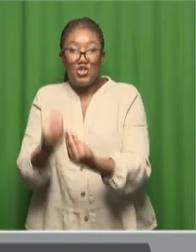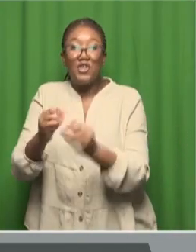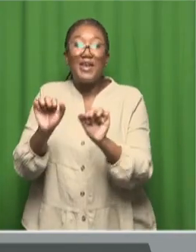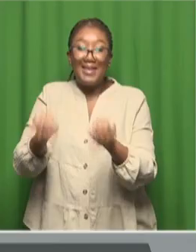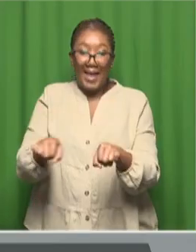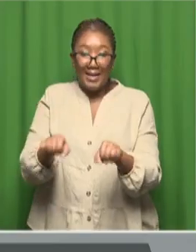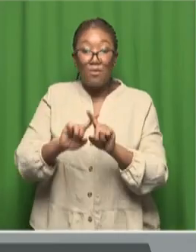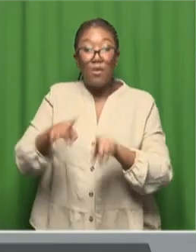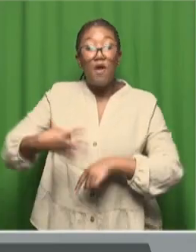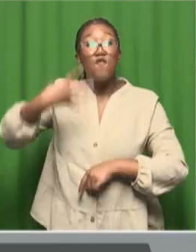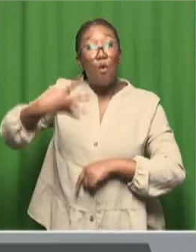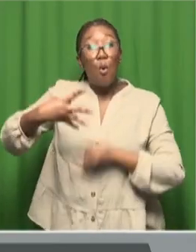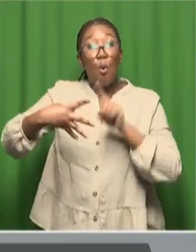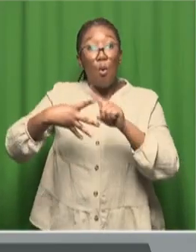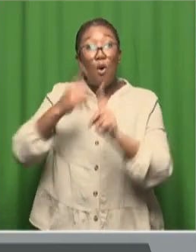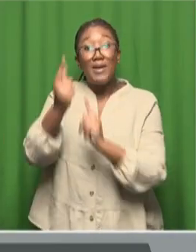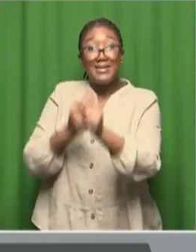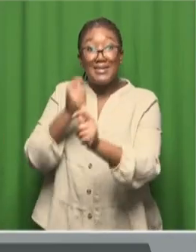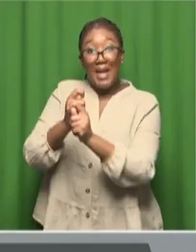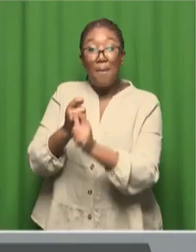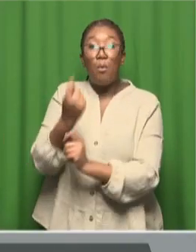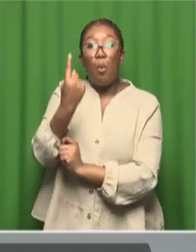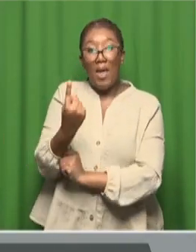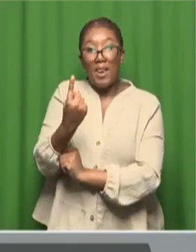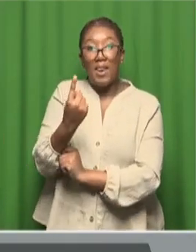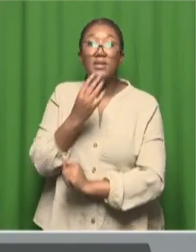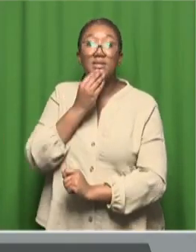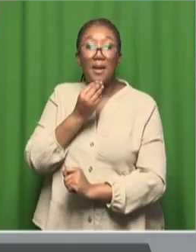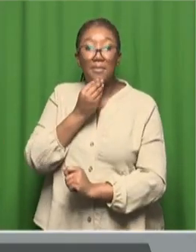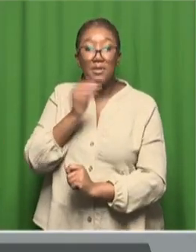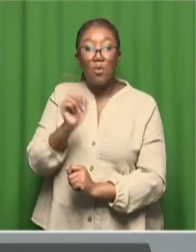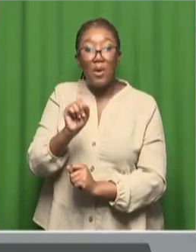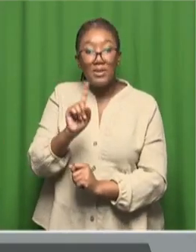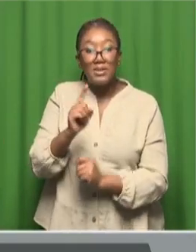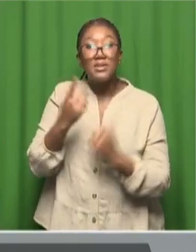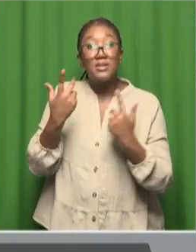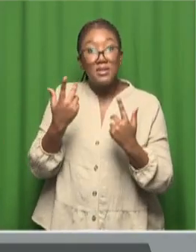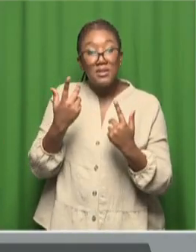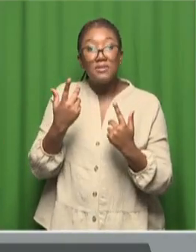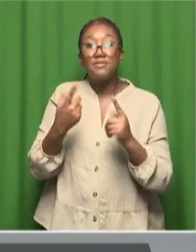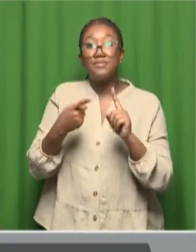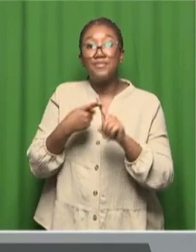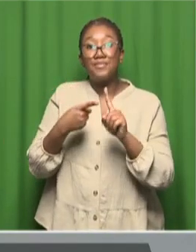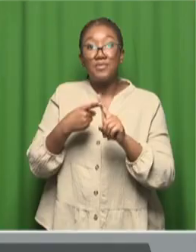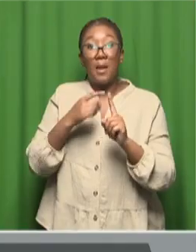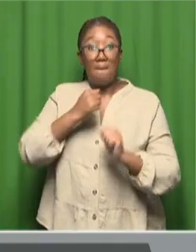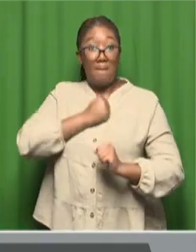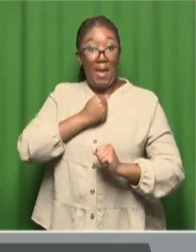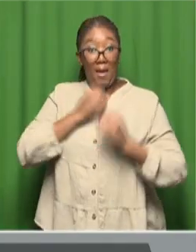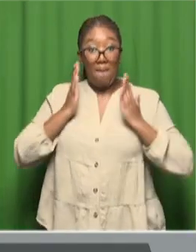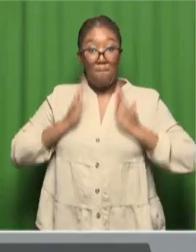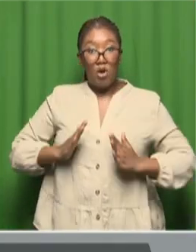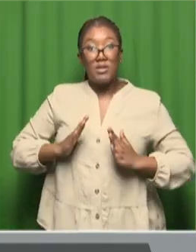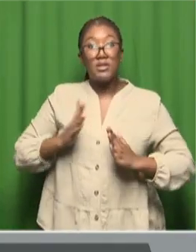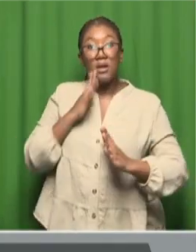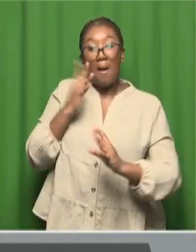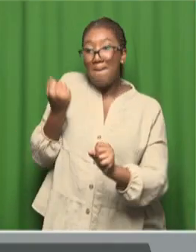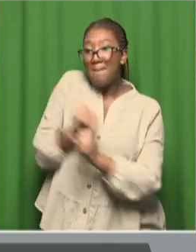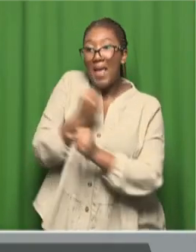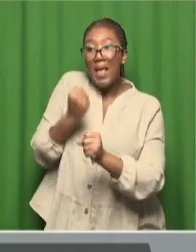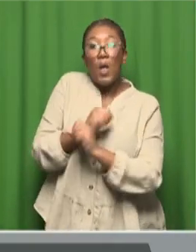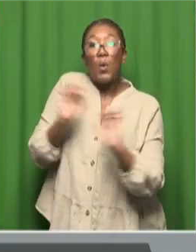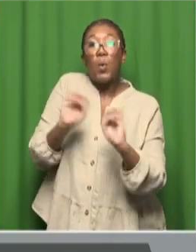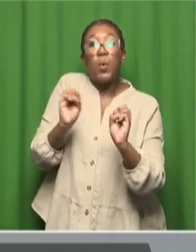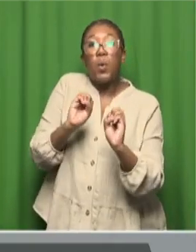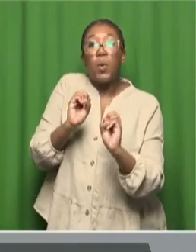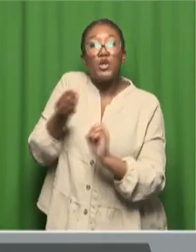of diabetes. Type 1 diabetes is an autoimmune condition, mm-hmm. and this is where your body is not making any insulin at